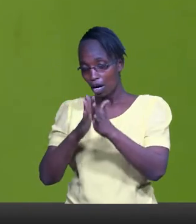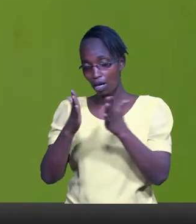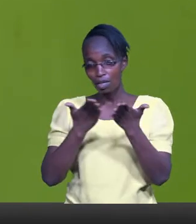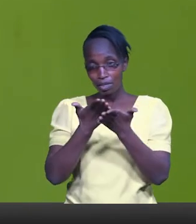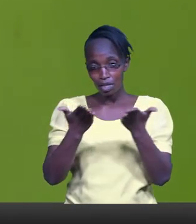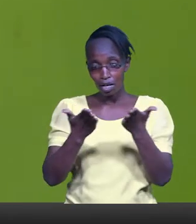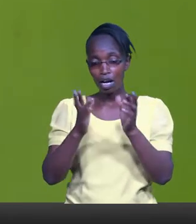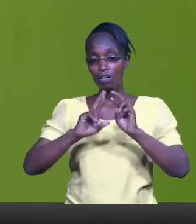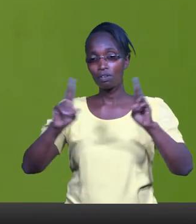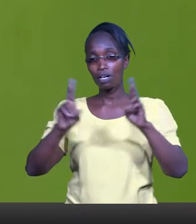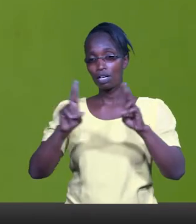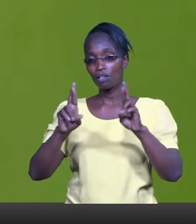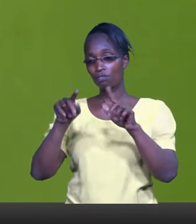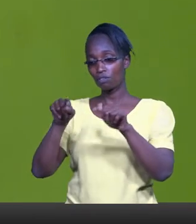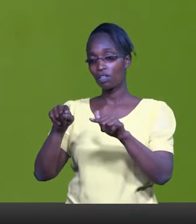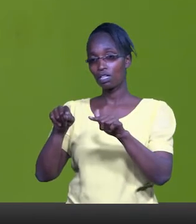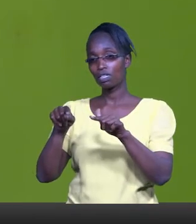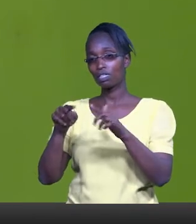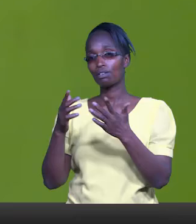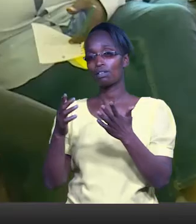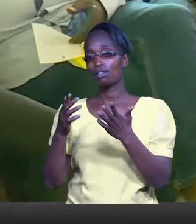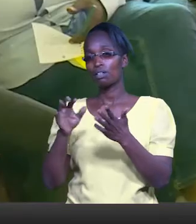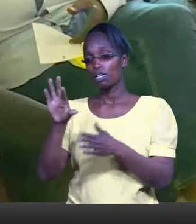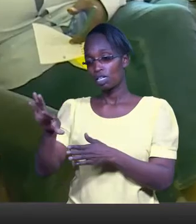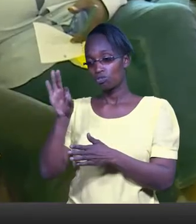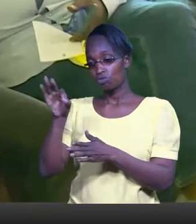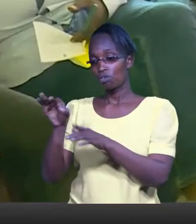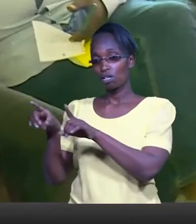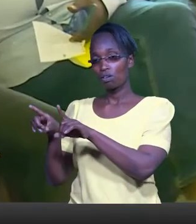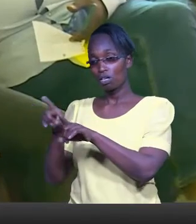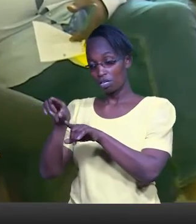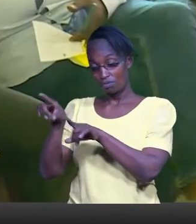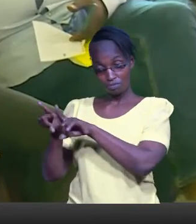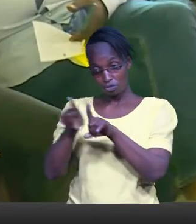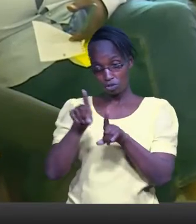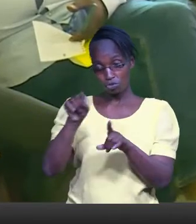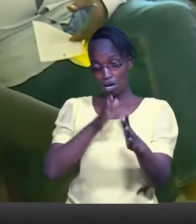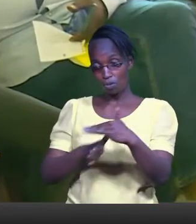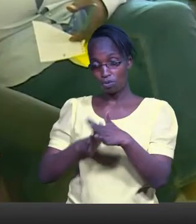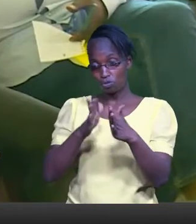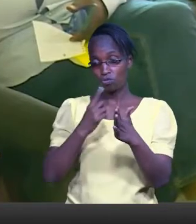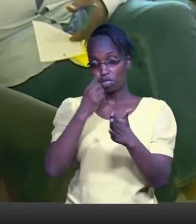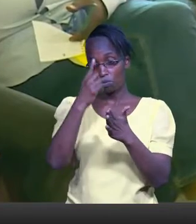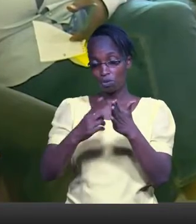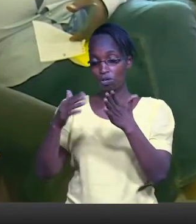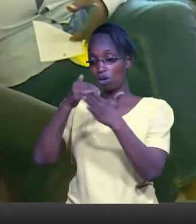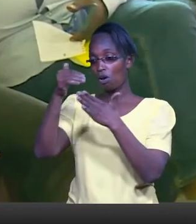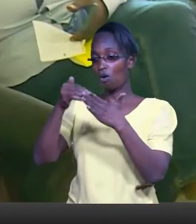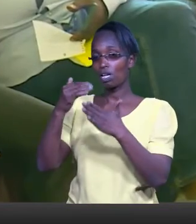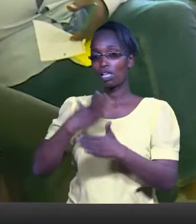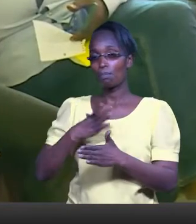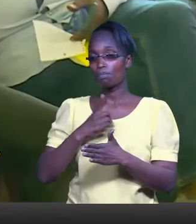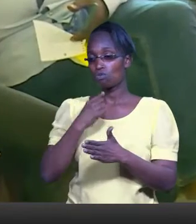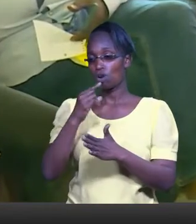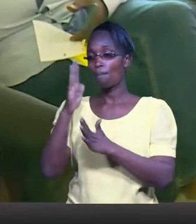framed, and we are ready for this contest. Akachukua fursa hiyo kutoa makataa ya kuwa kila